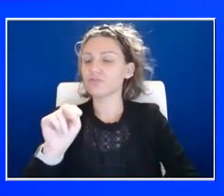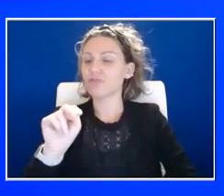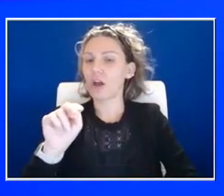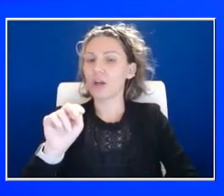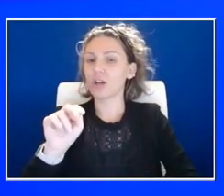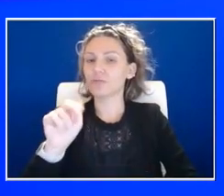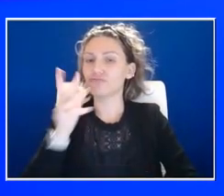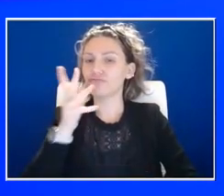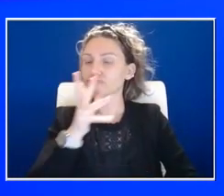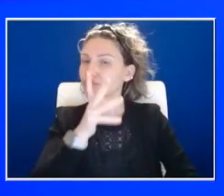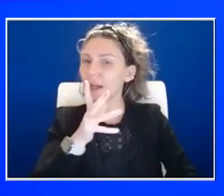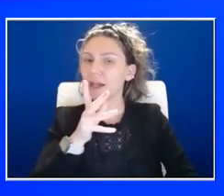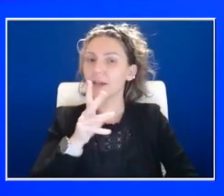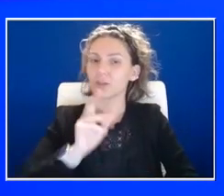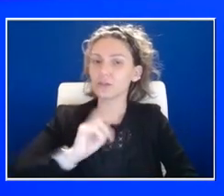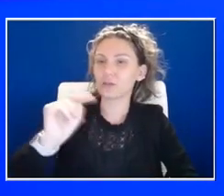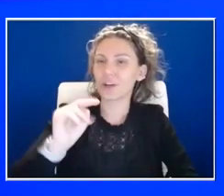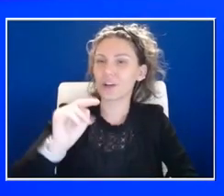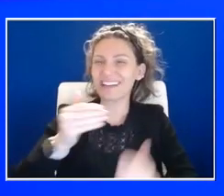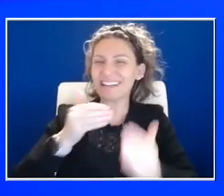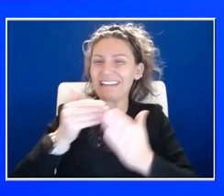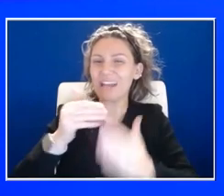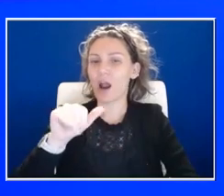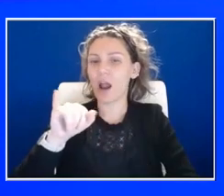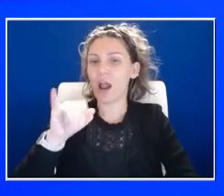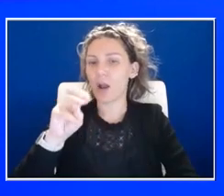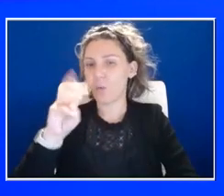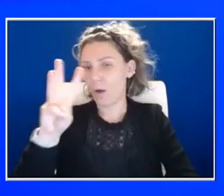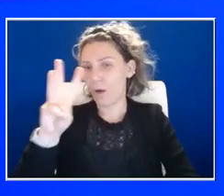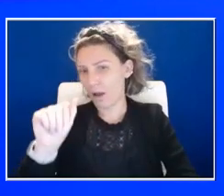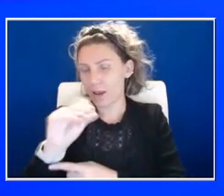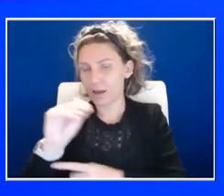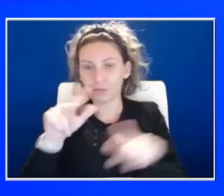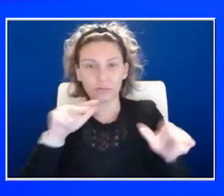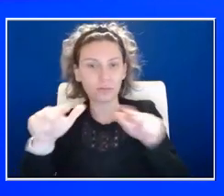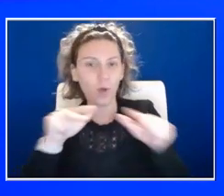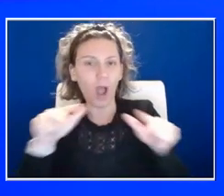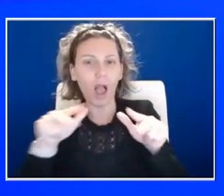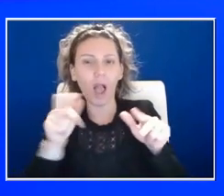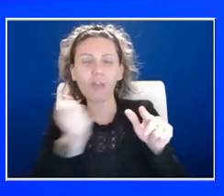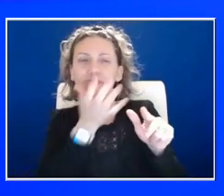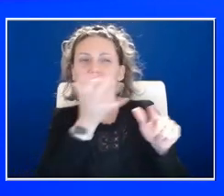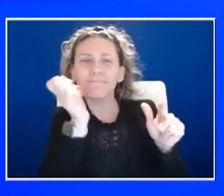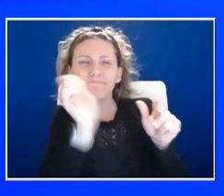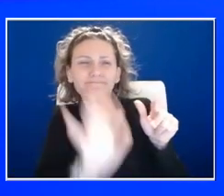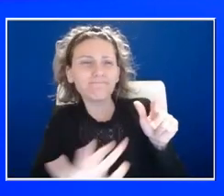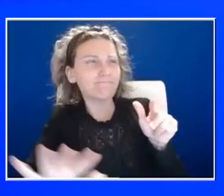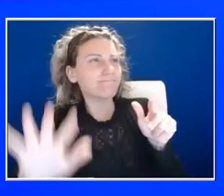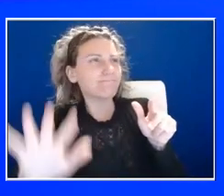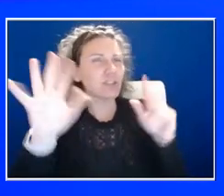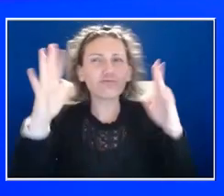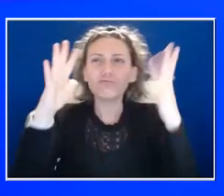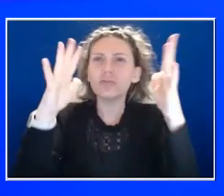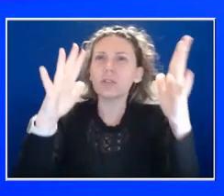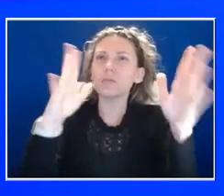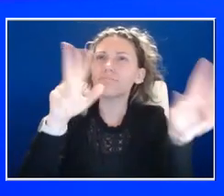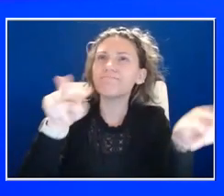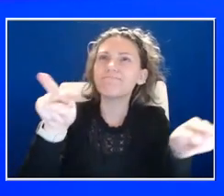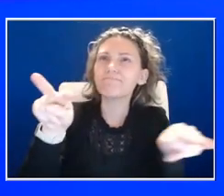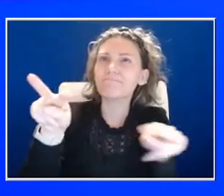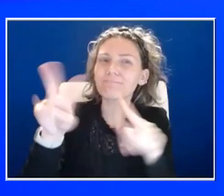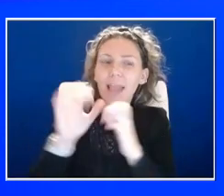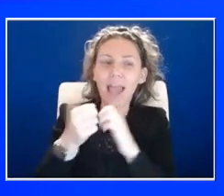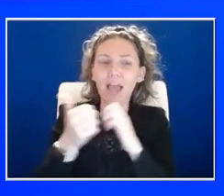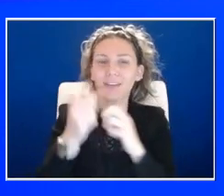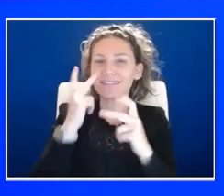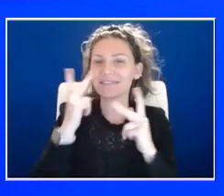the Iowa border. And then walk in the prairies, and it's just a way to look at life that is absolutely beautiful